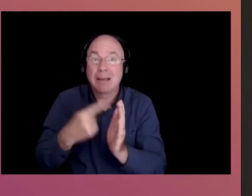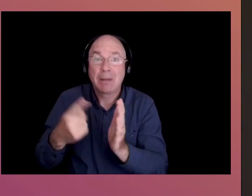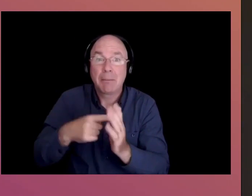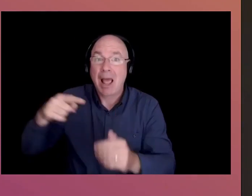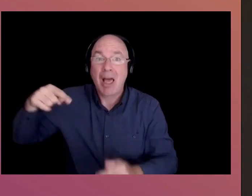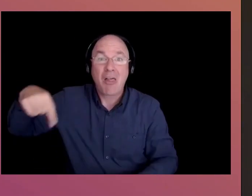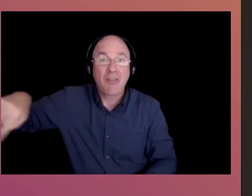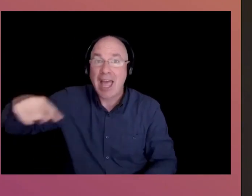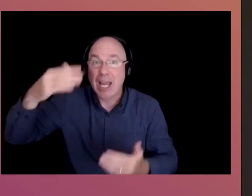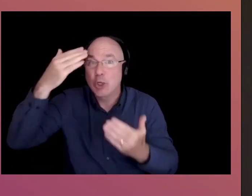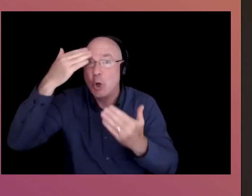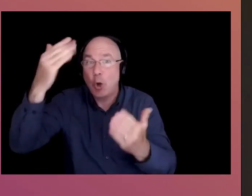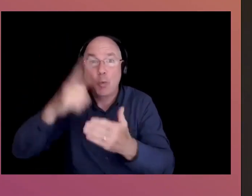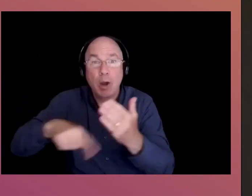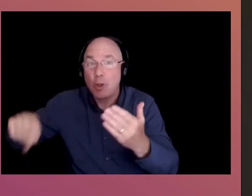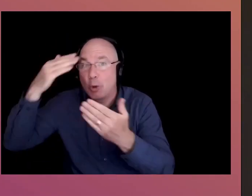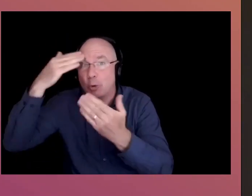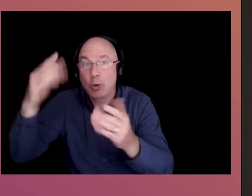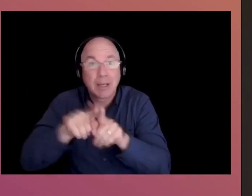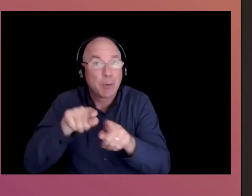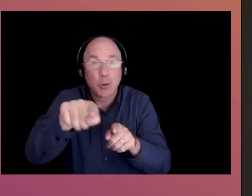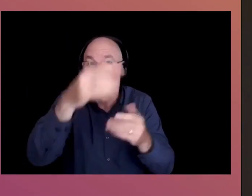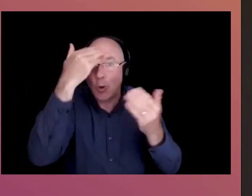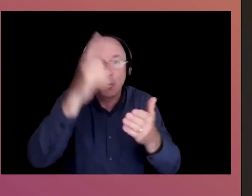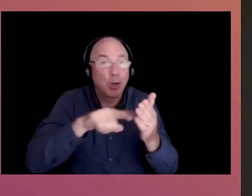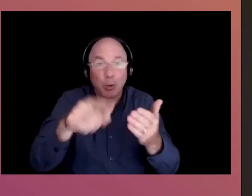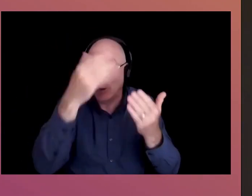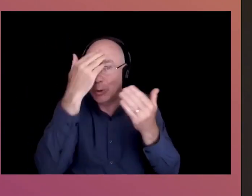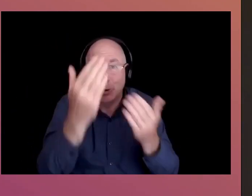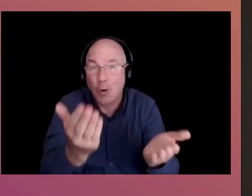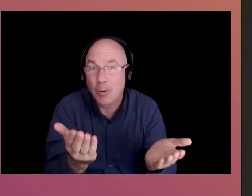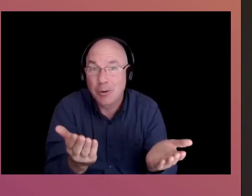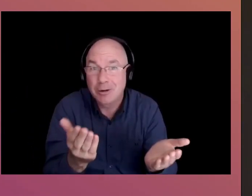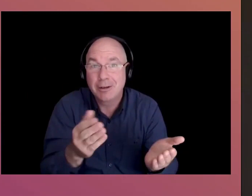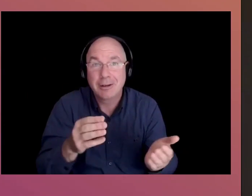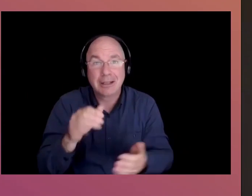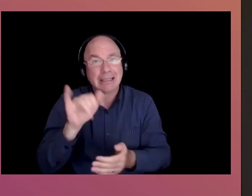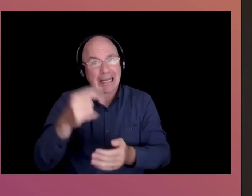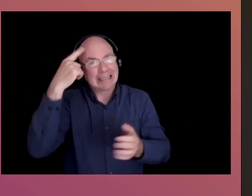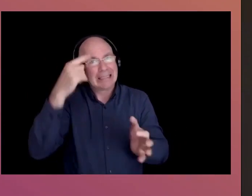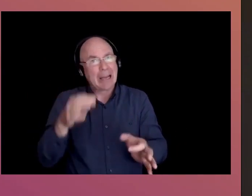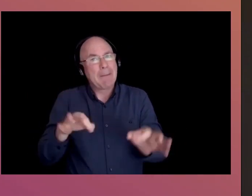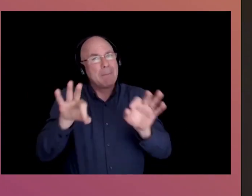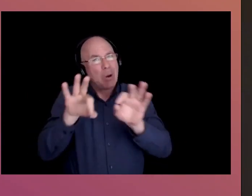know what you don't know. I think it is very important to explain your intention and carefully